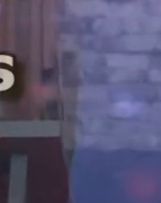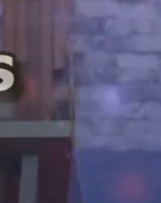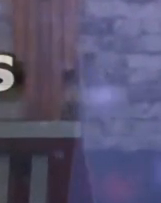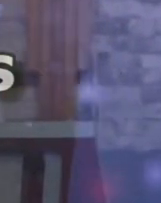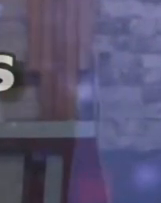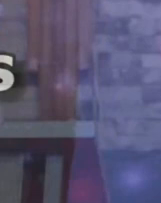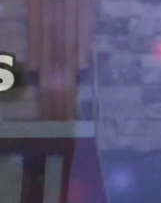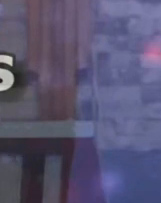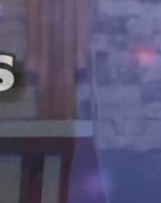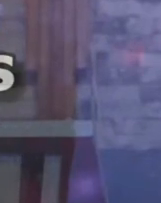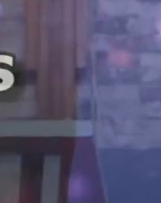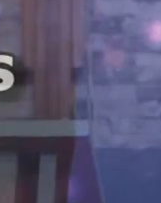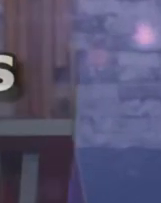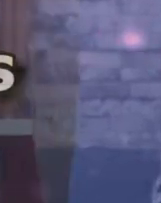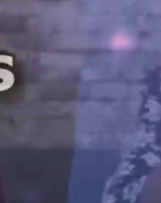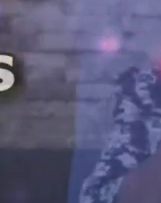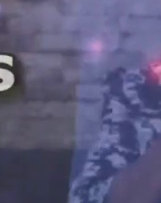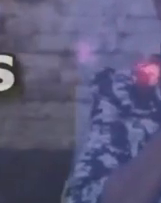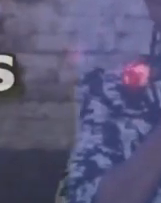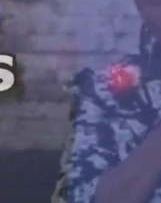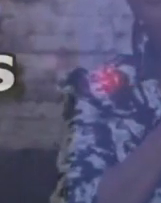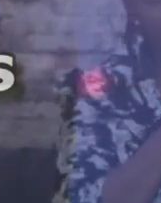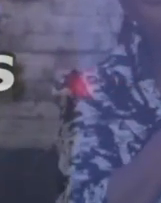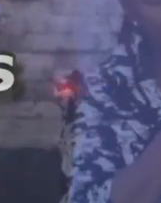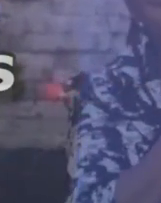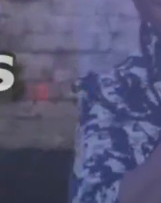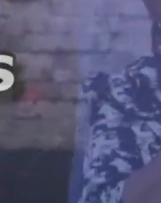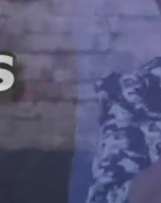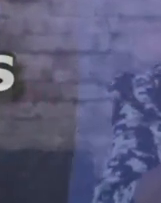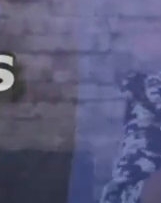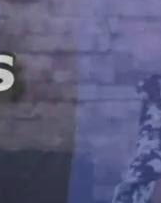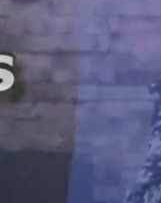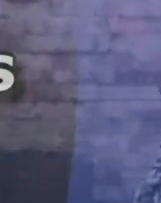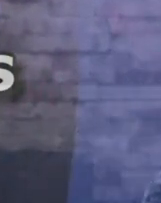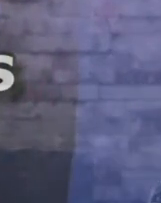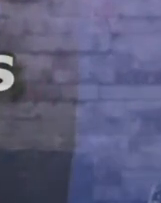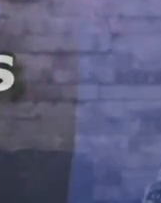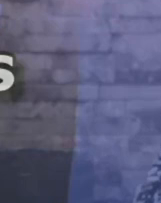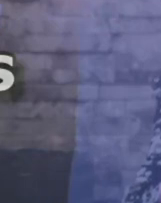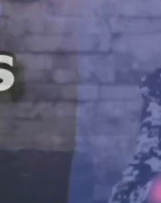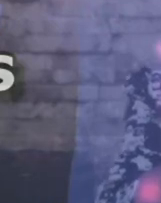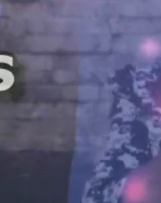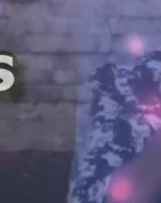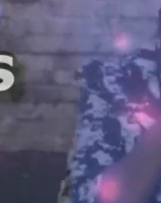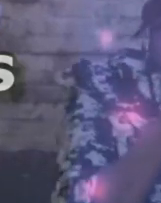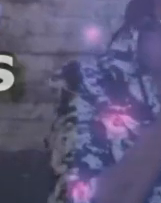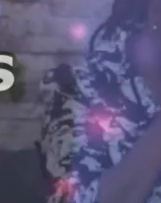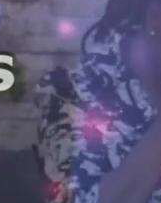It's all about you, Jesus. Oh Lord, it's